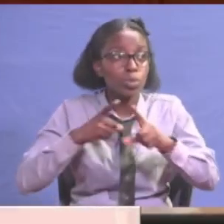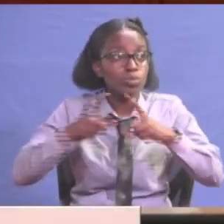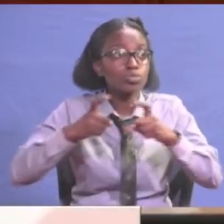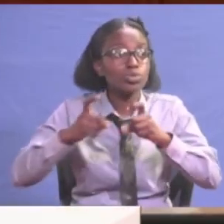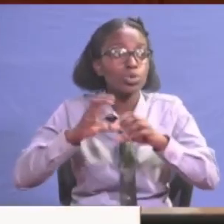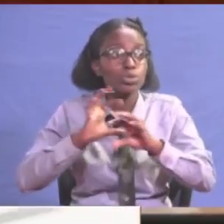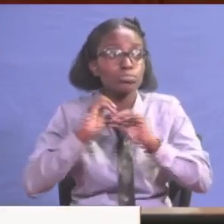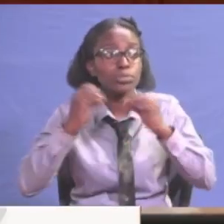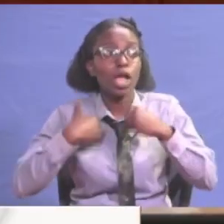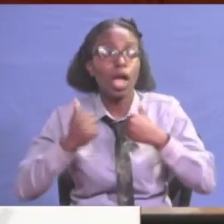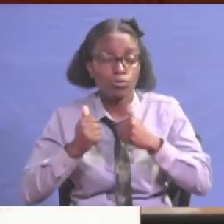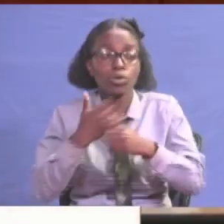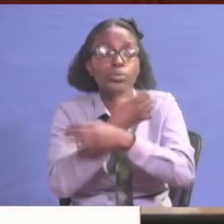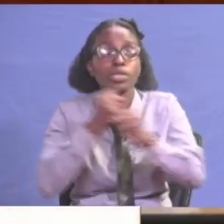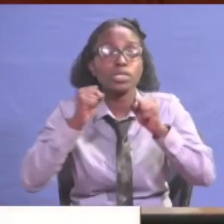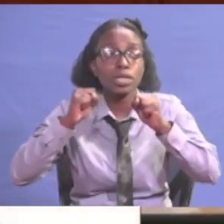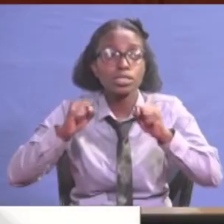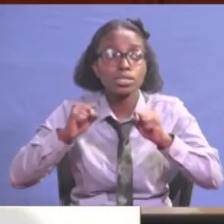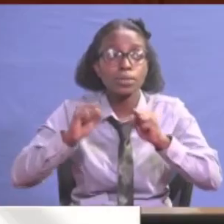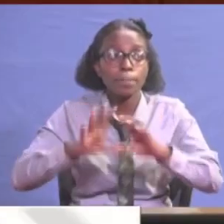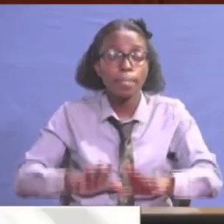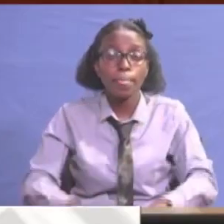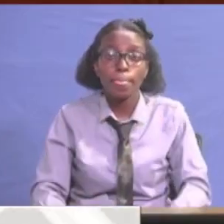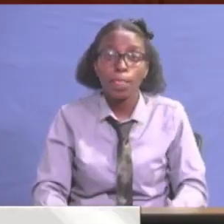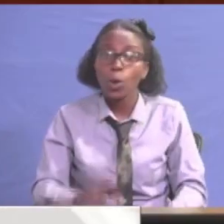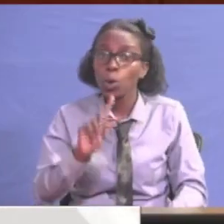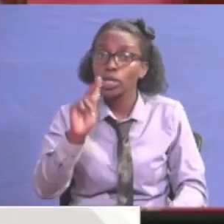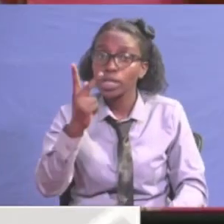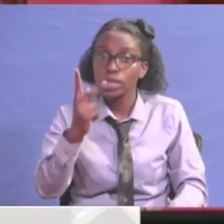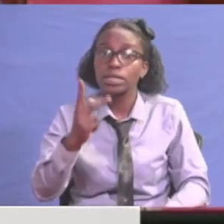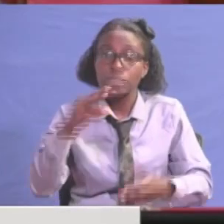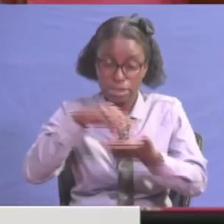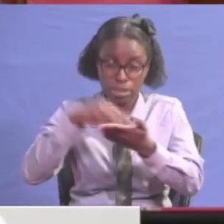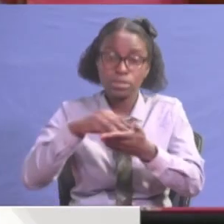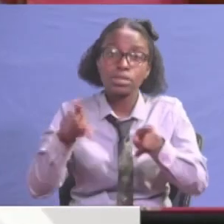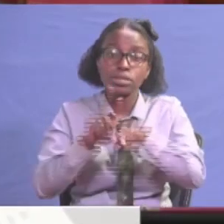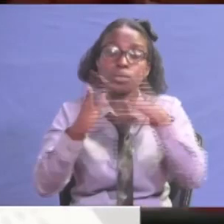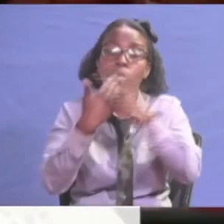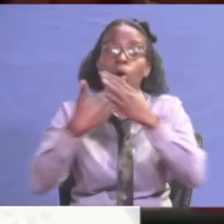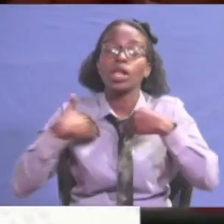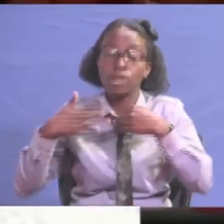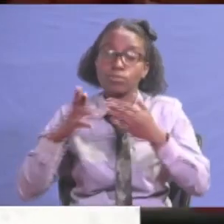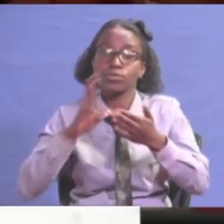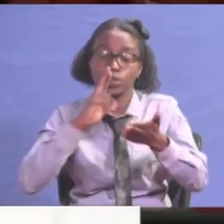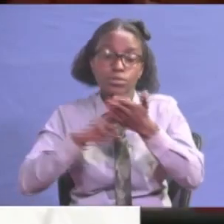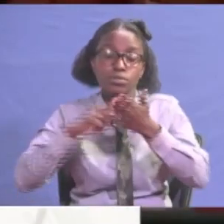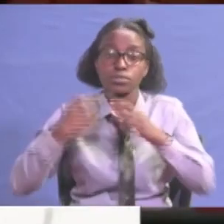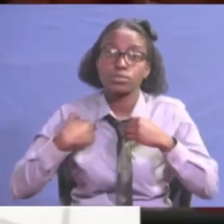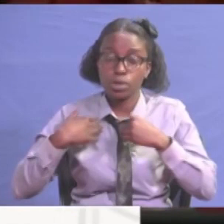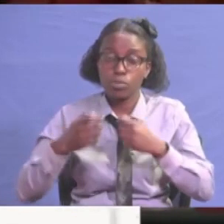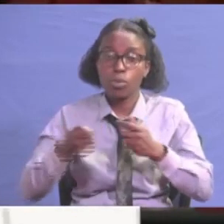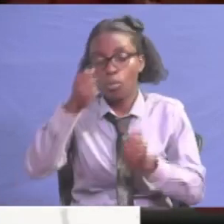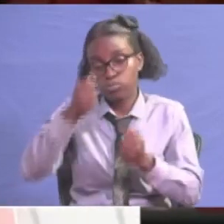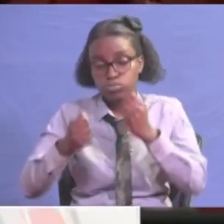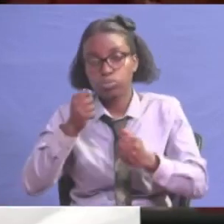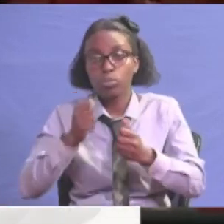insubordinating the presidency and the Kenyan state. The legislatures are now geared towards debate to